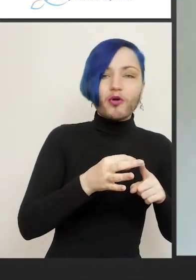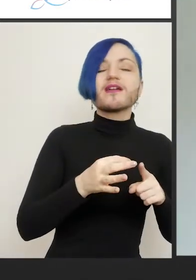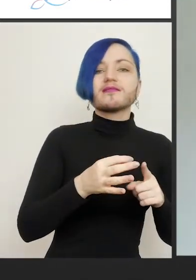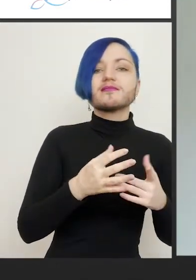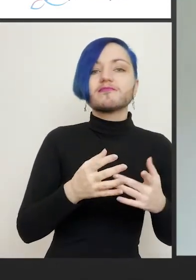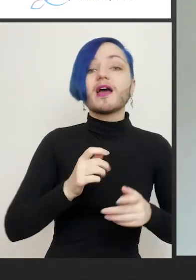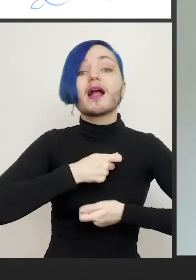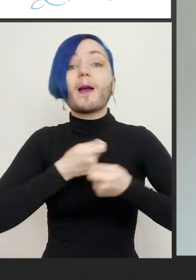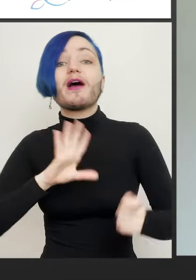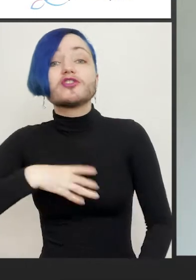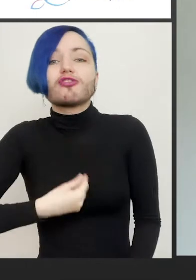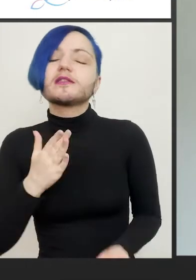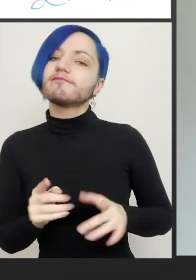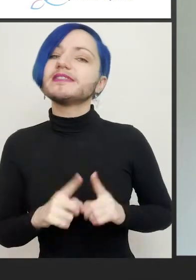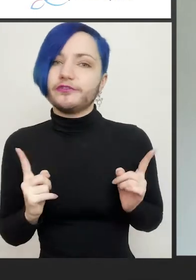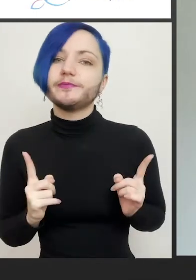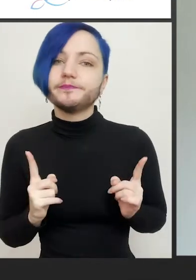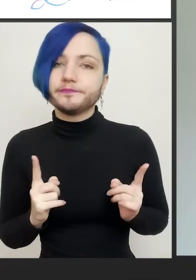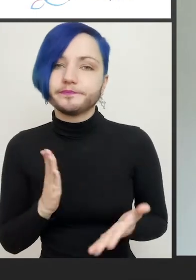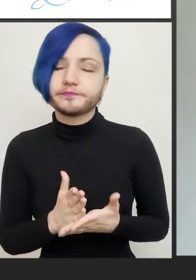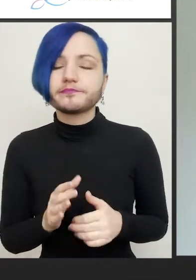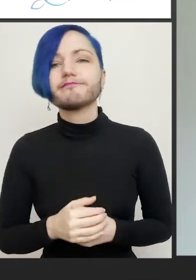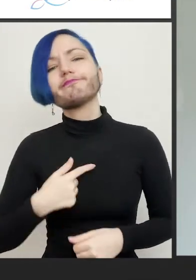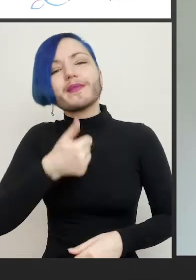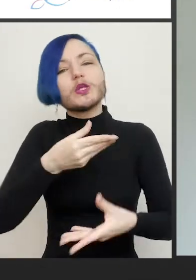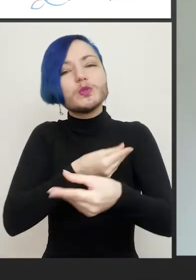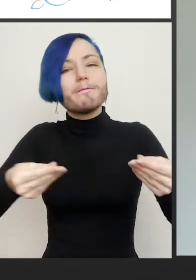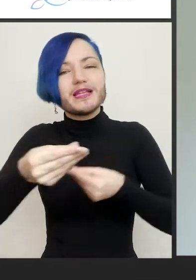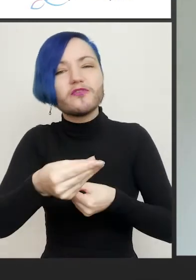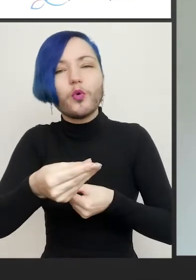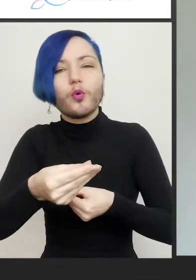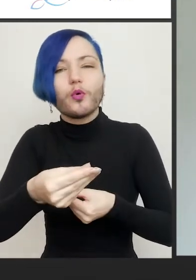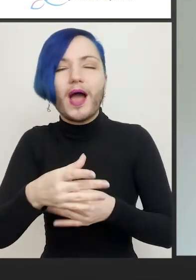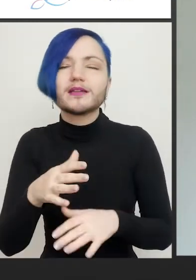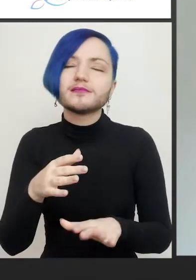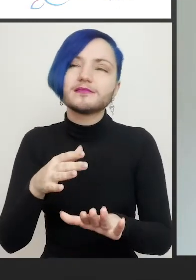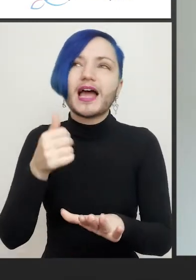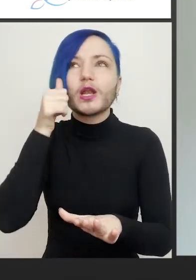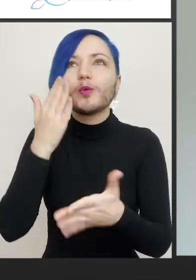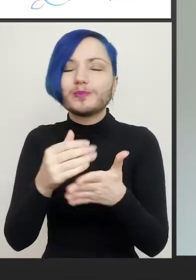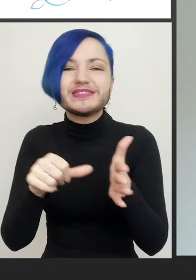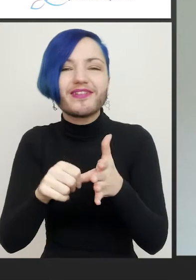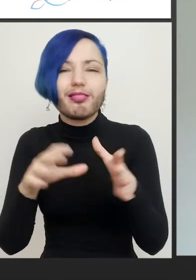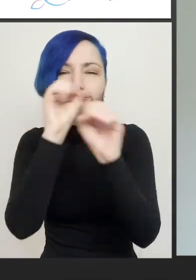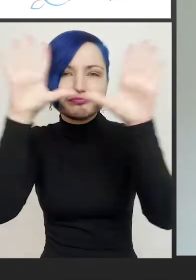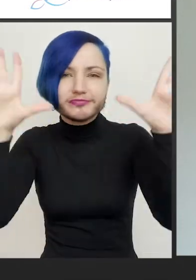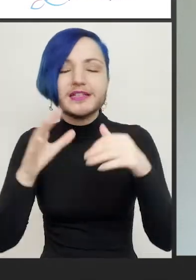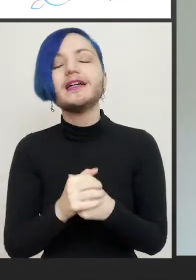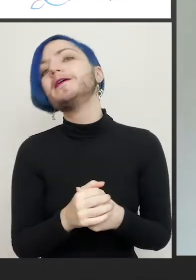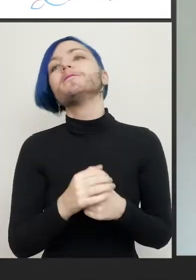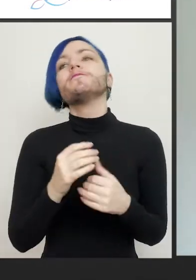trans is a different kettle of fish. What I always say, a metaphor I always use, and I recognize how difficult it is that sometimes